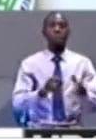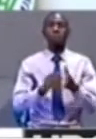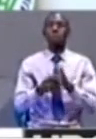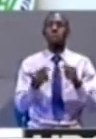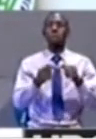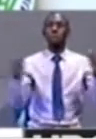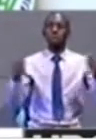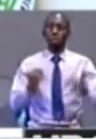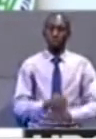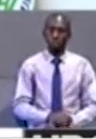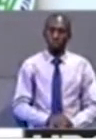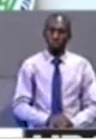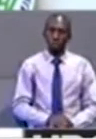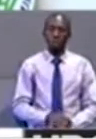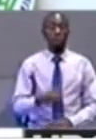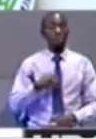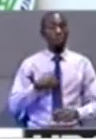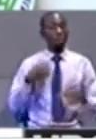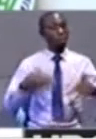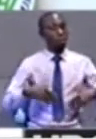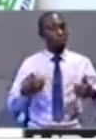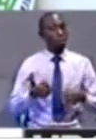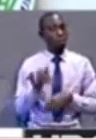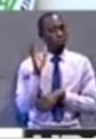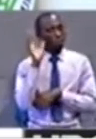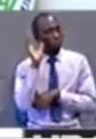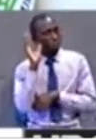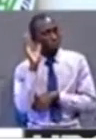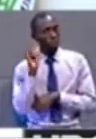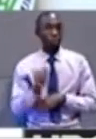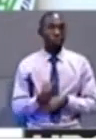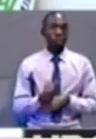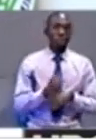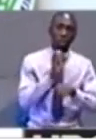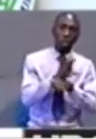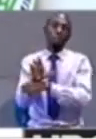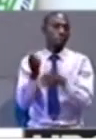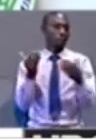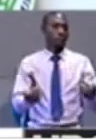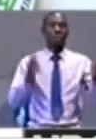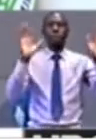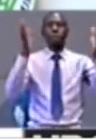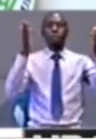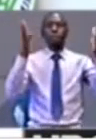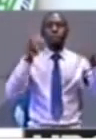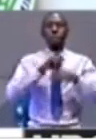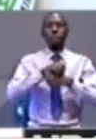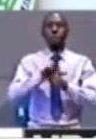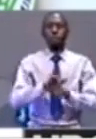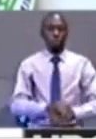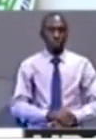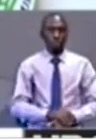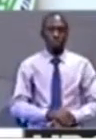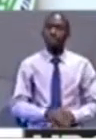I'm glad you didn't listen to them. You listened to our advice and you can see the results. As I speak